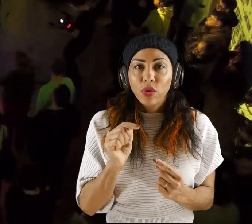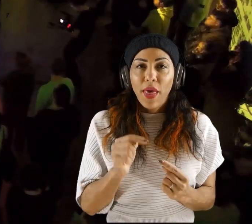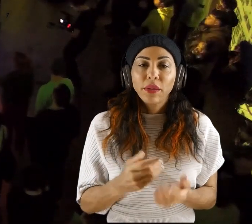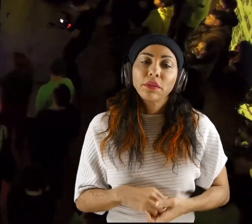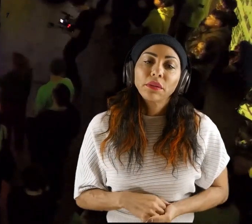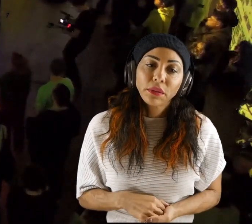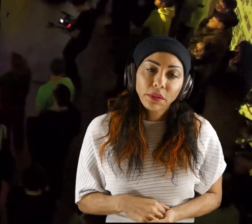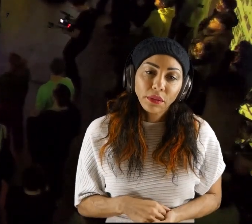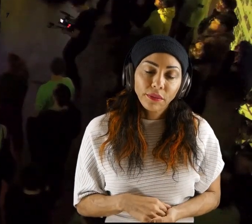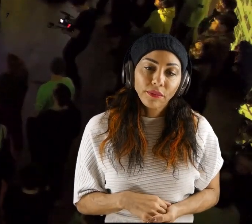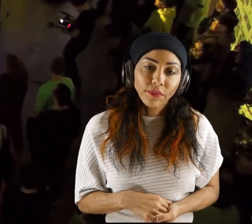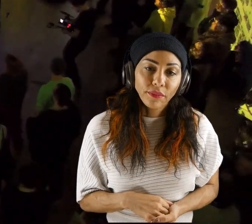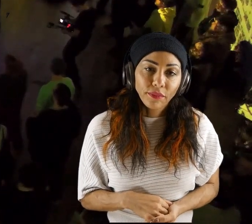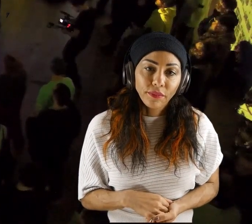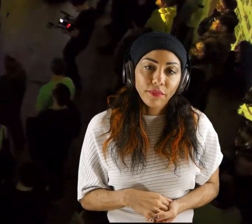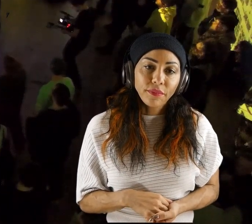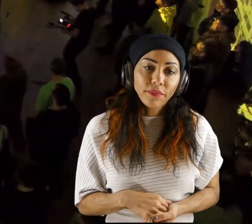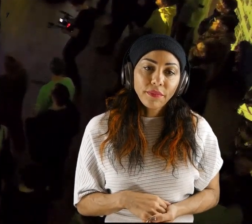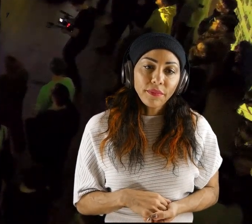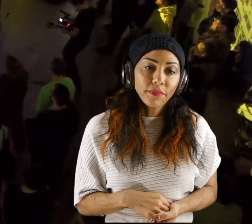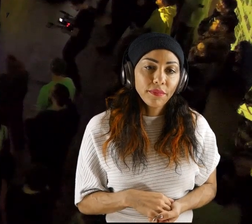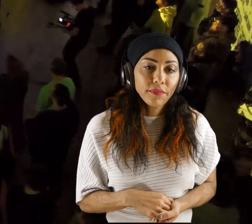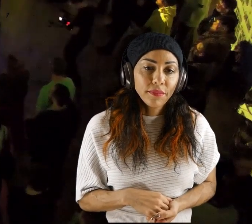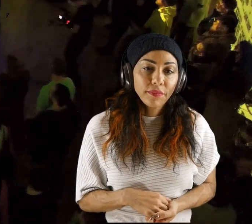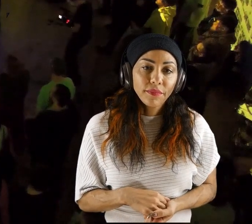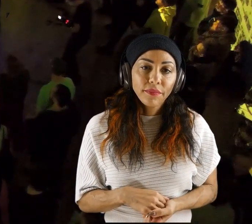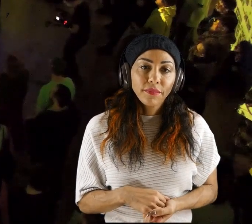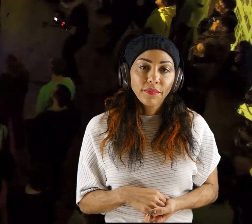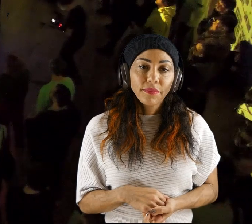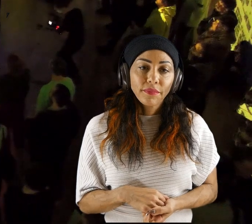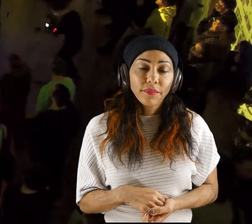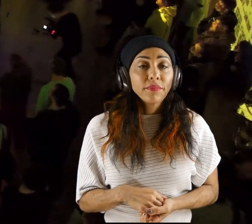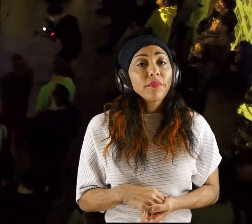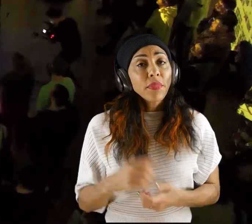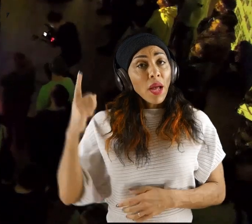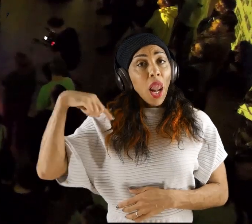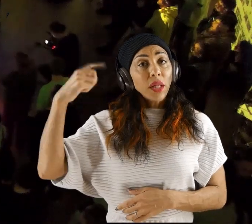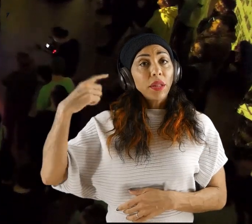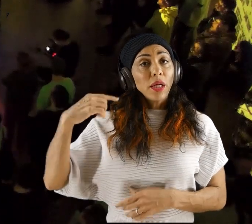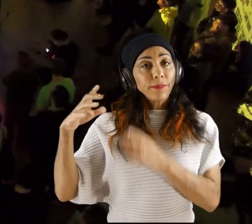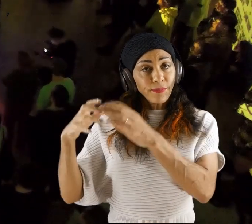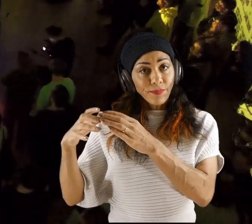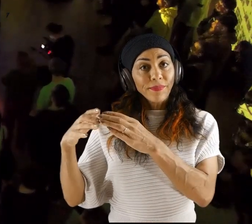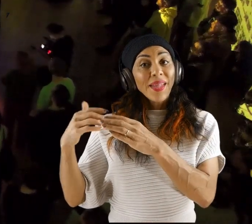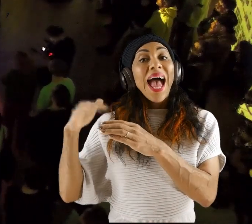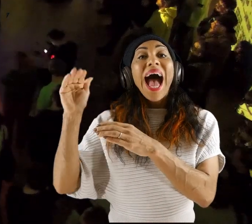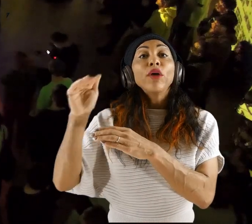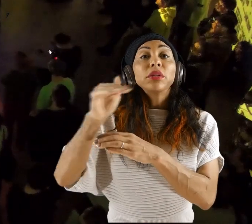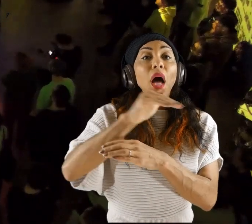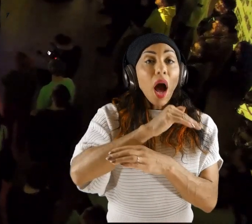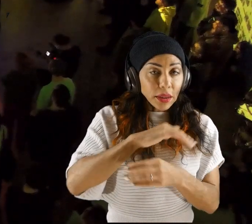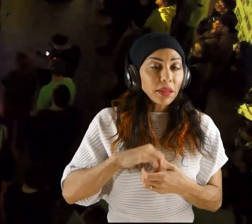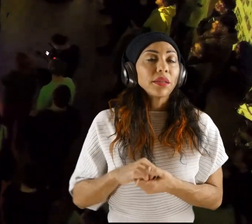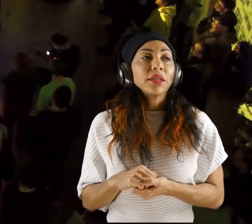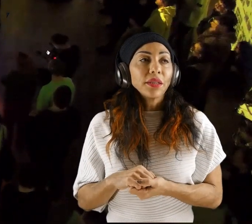guess the thing that I've found, especially outside of London, is people feel like